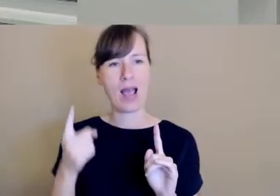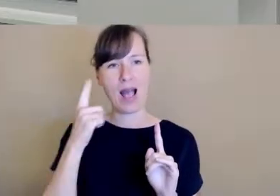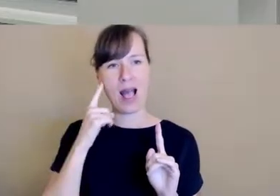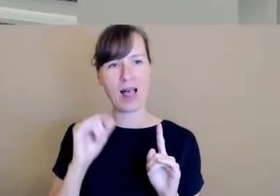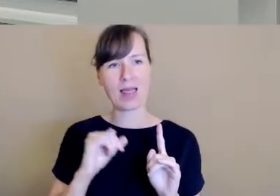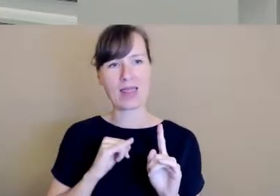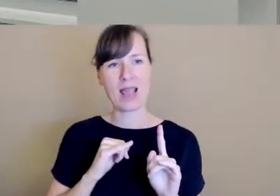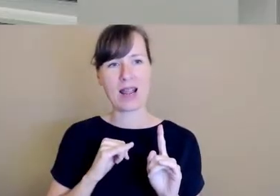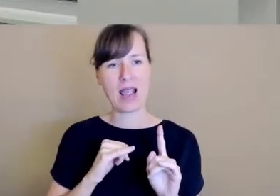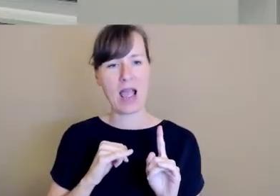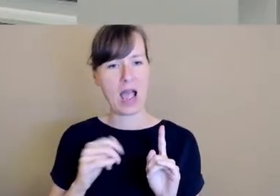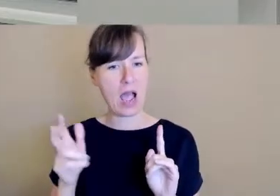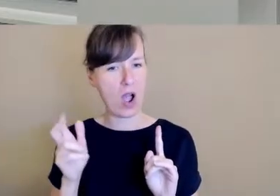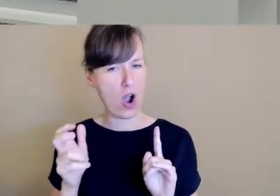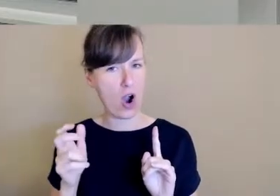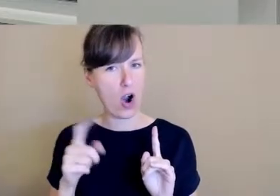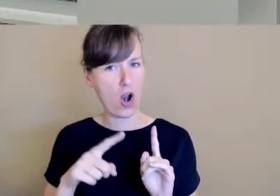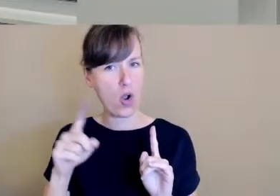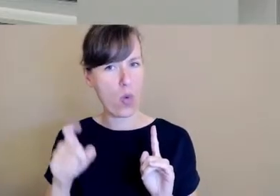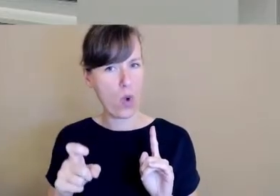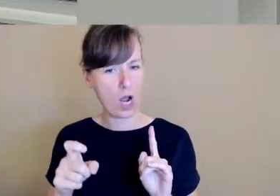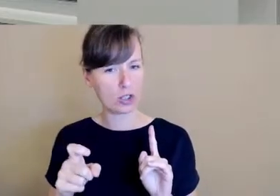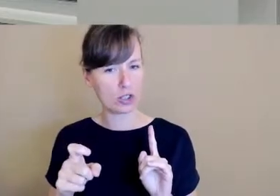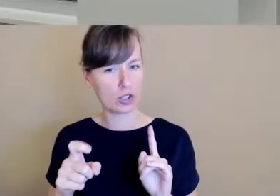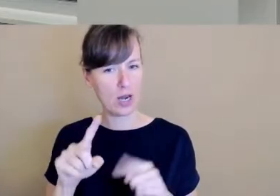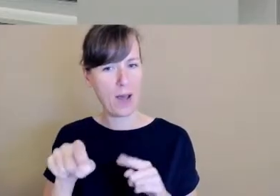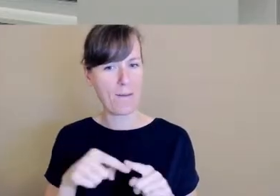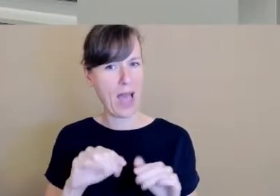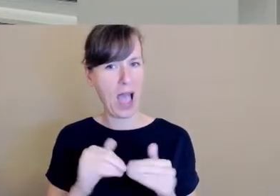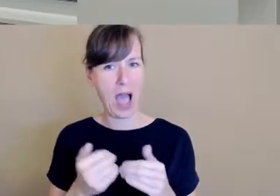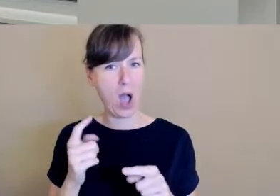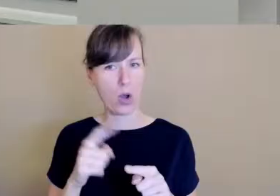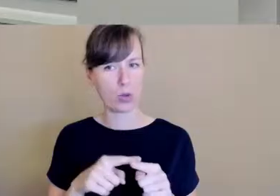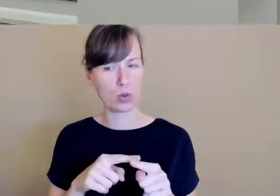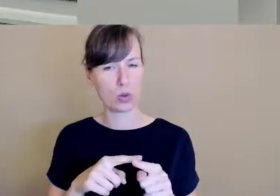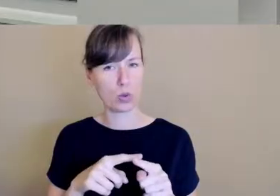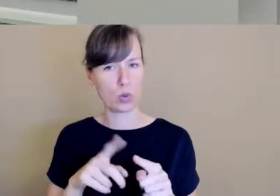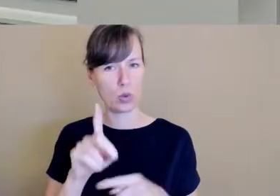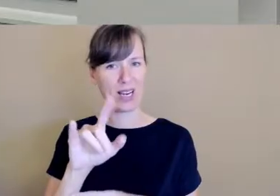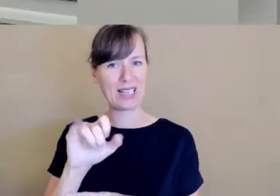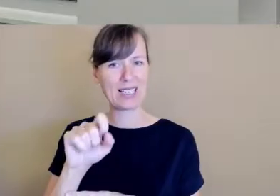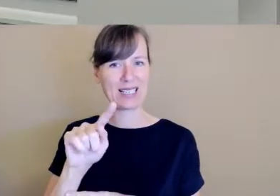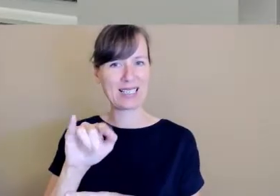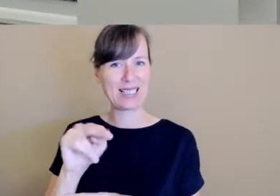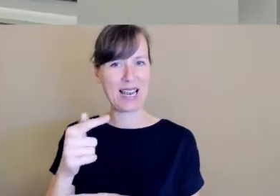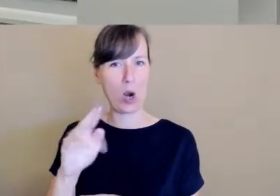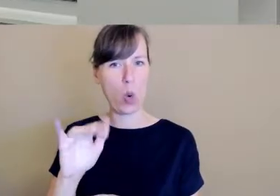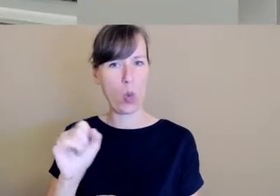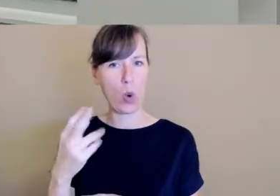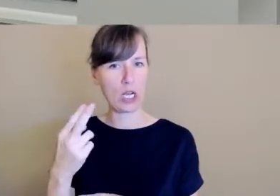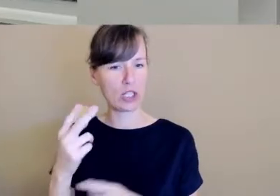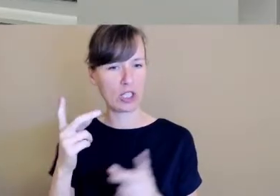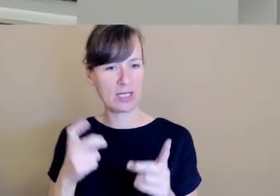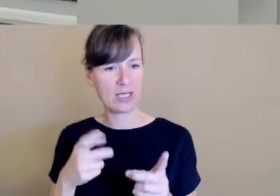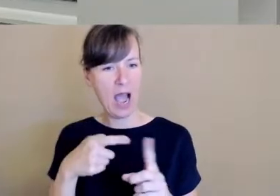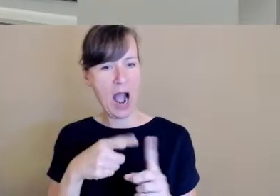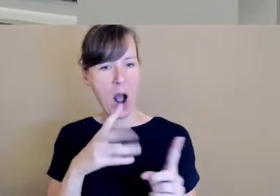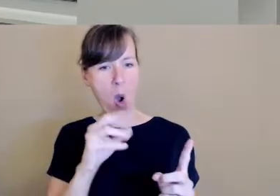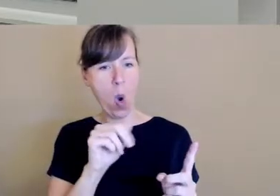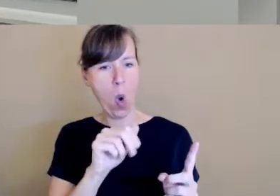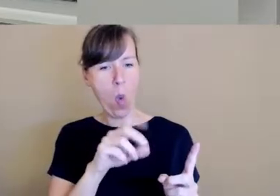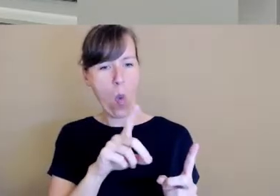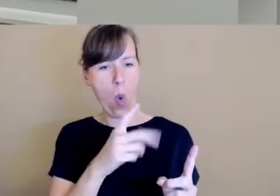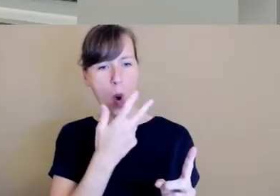a question about how can you distinguish a Ward 3, let us say,